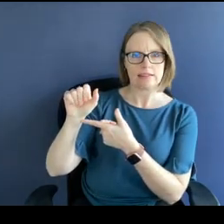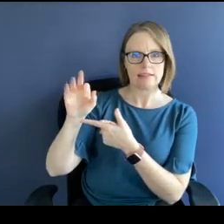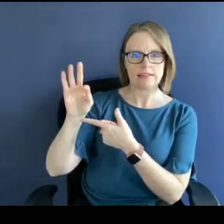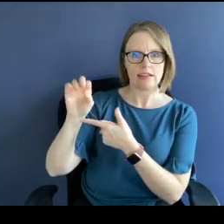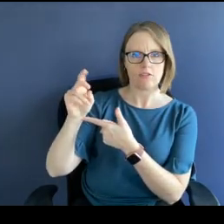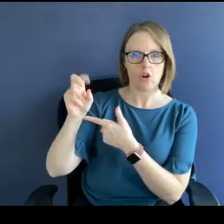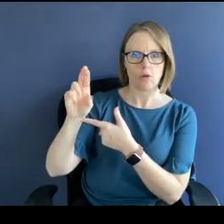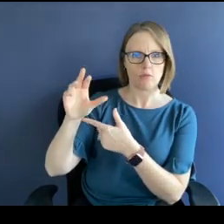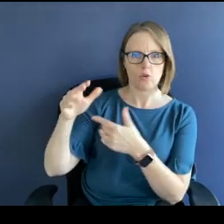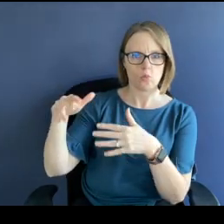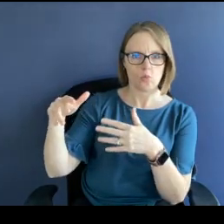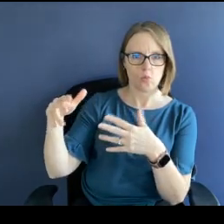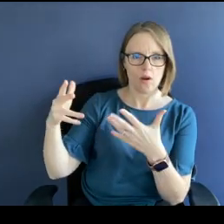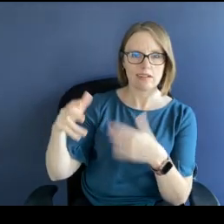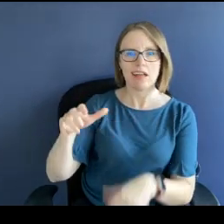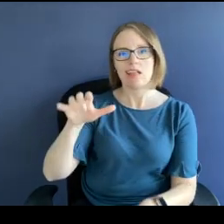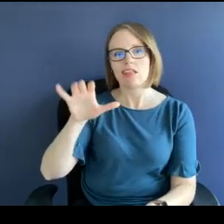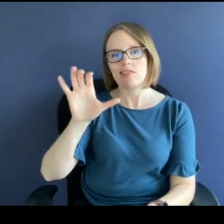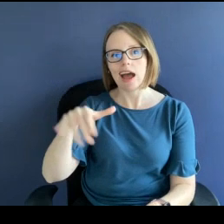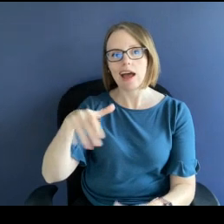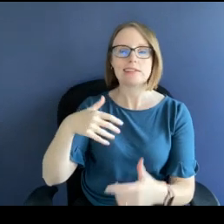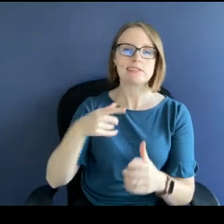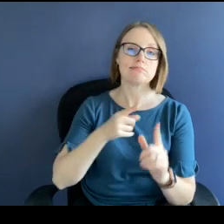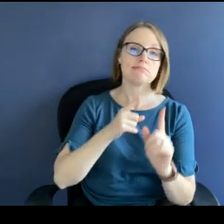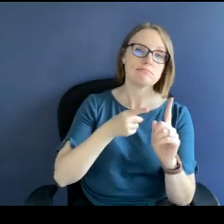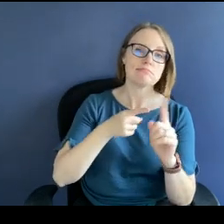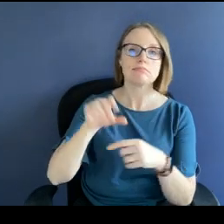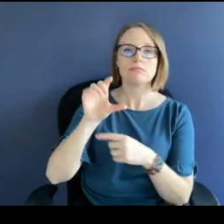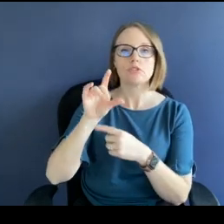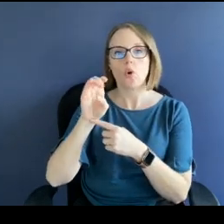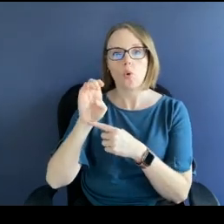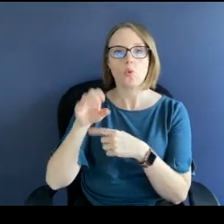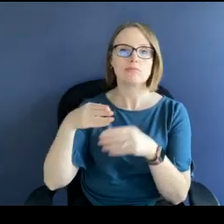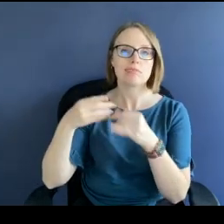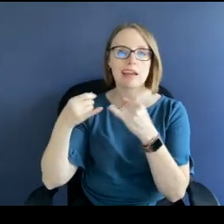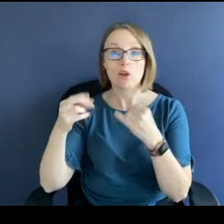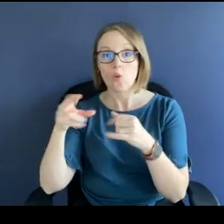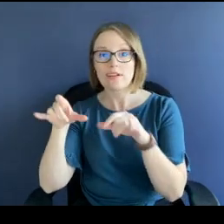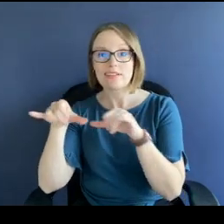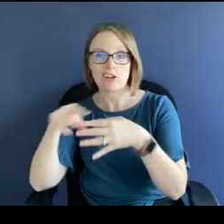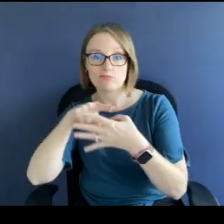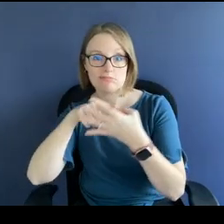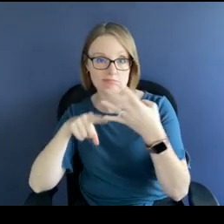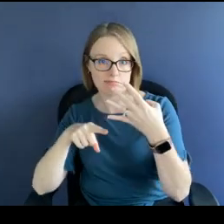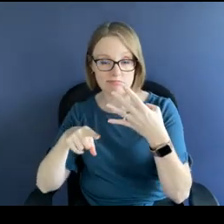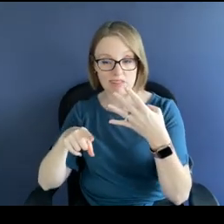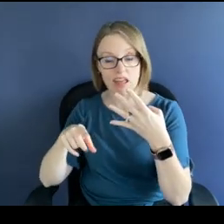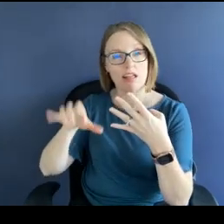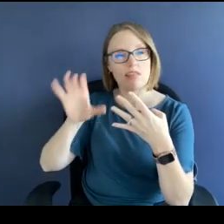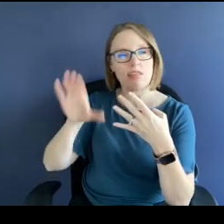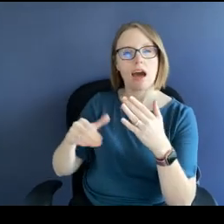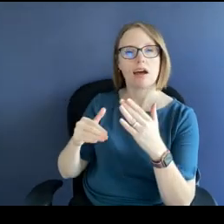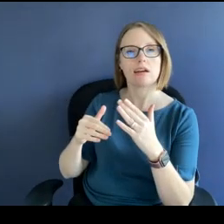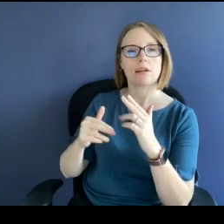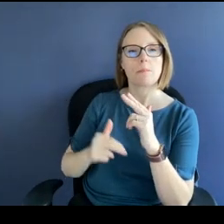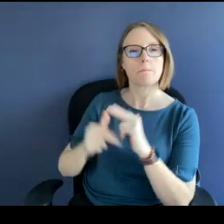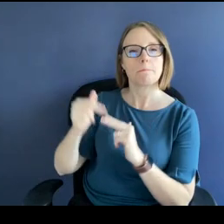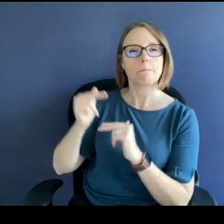an objective code, guideline, or standard that building professionals can follow